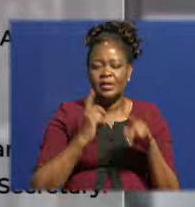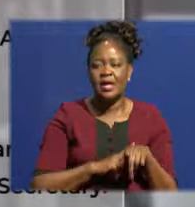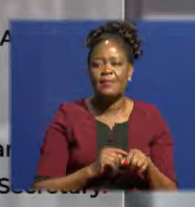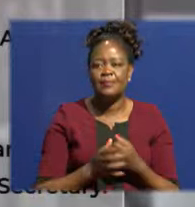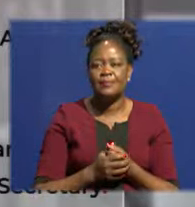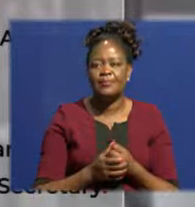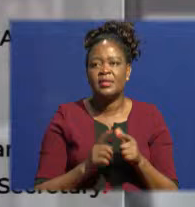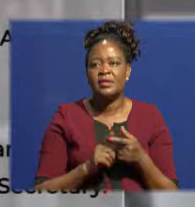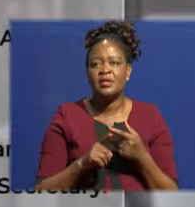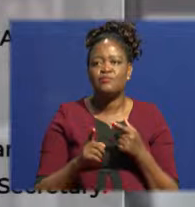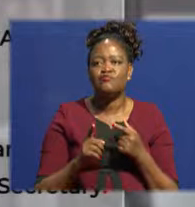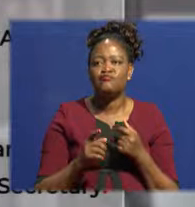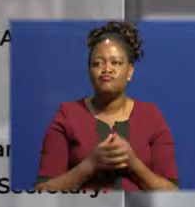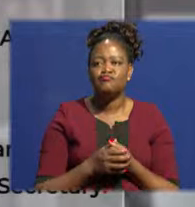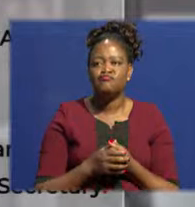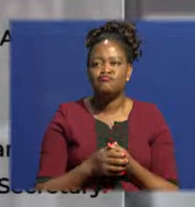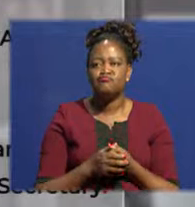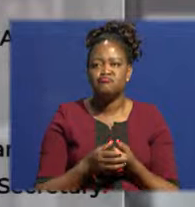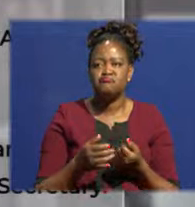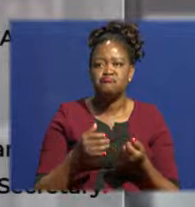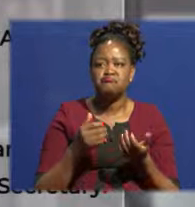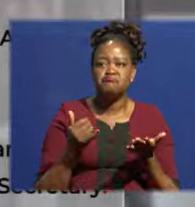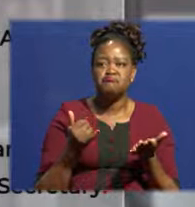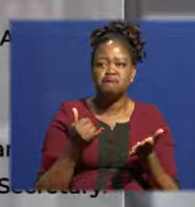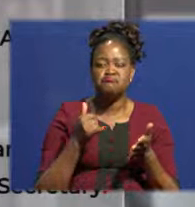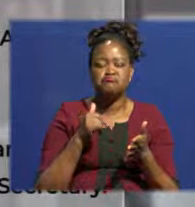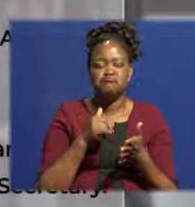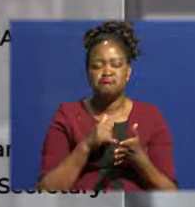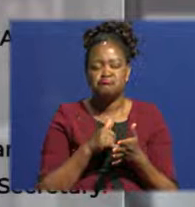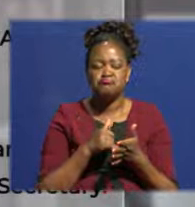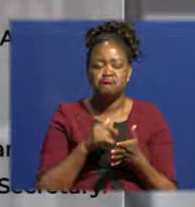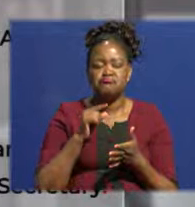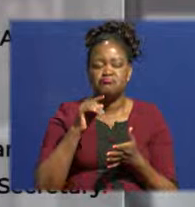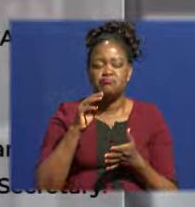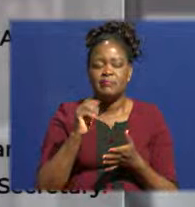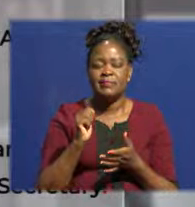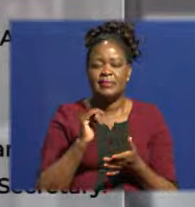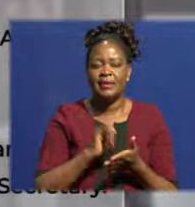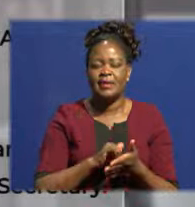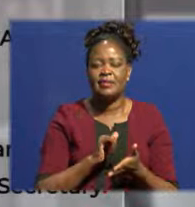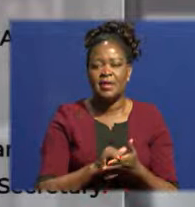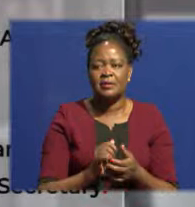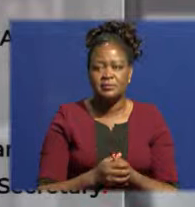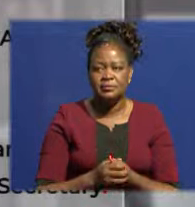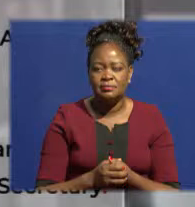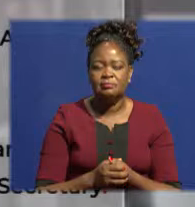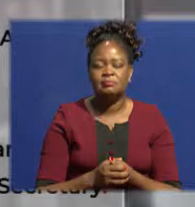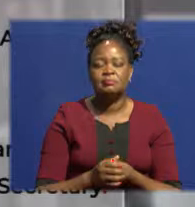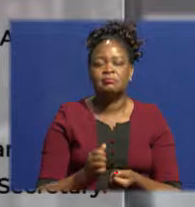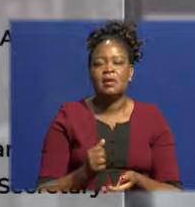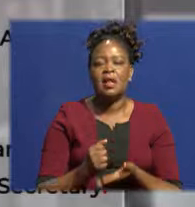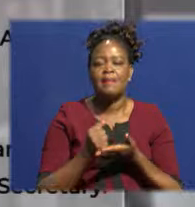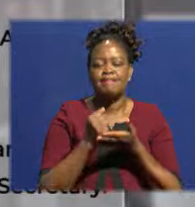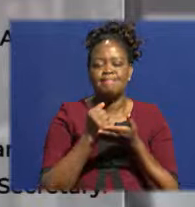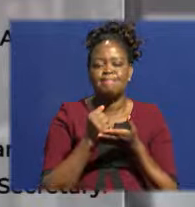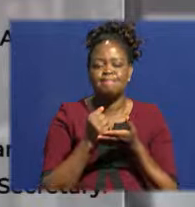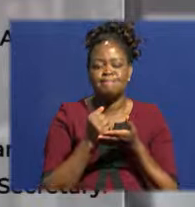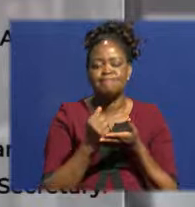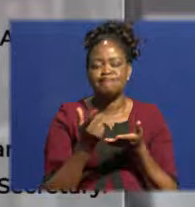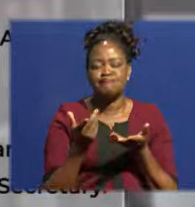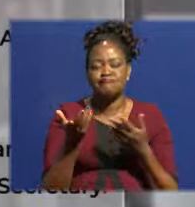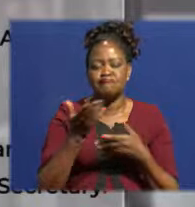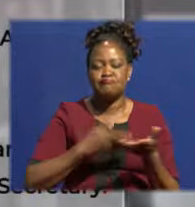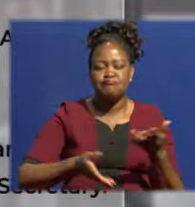Gikuyu Embu Meru Association GEMA that would catapult him into the inner circle of the President Jomo Kenyatta